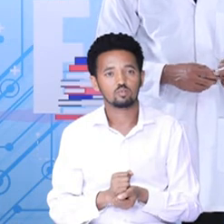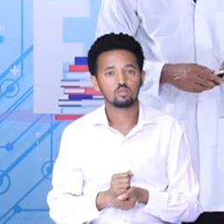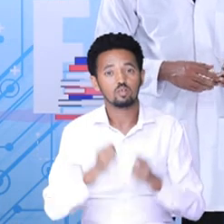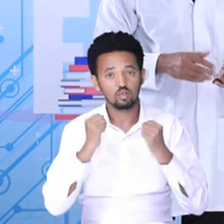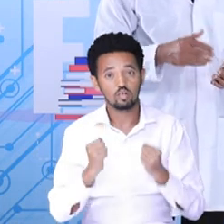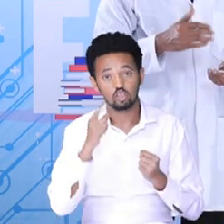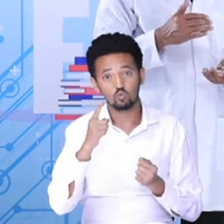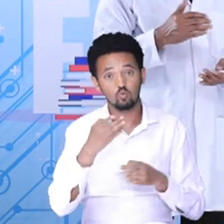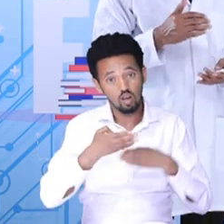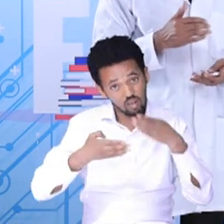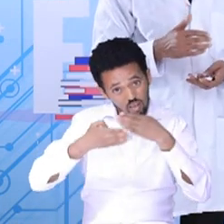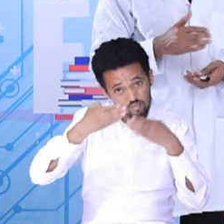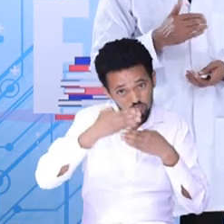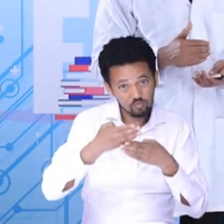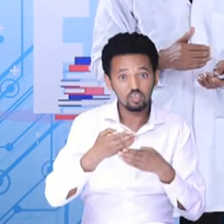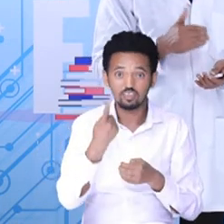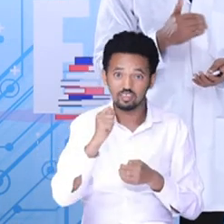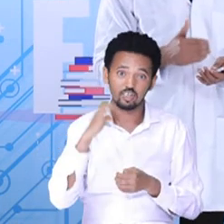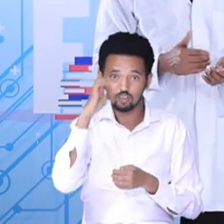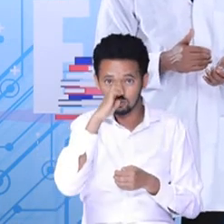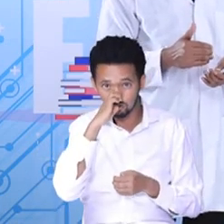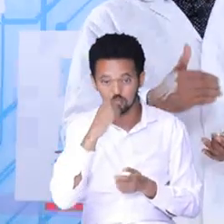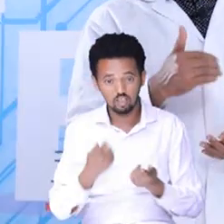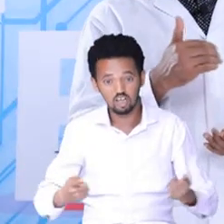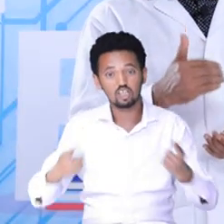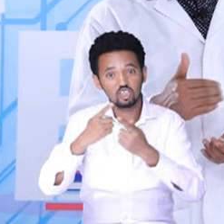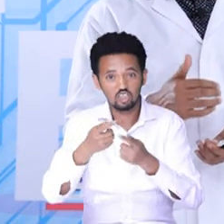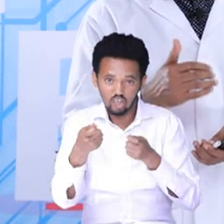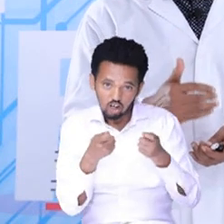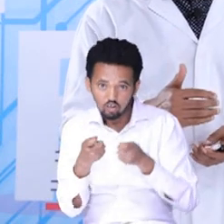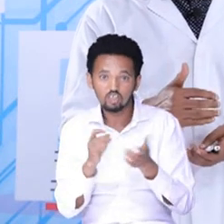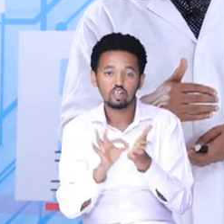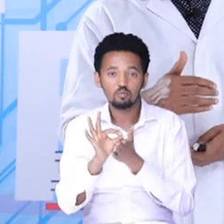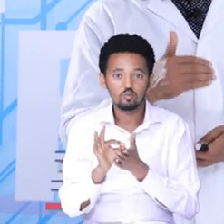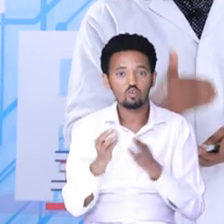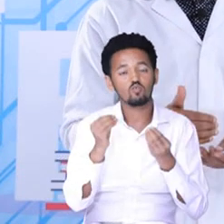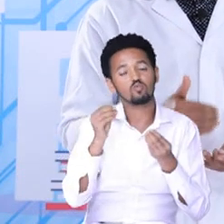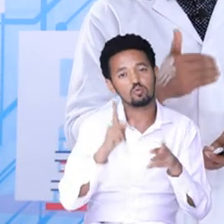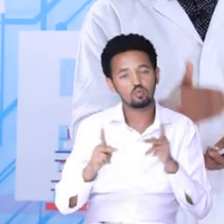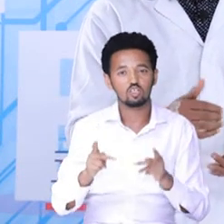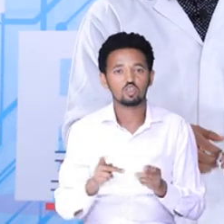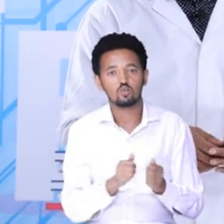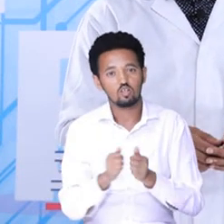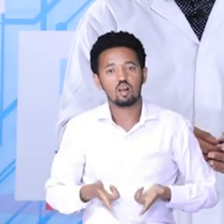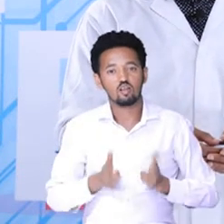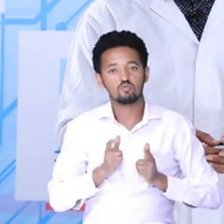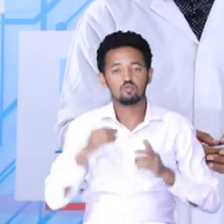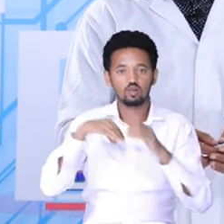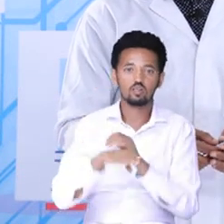Can you level the Ethiopian regions according to their number of populations which live in the